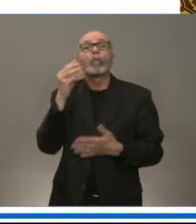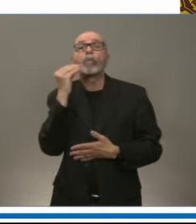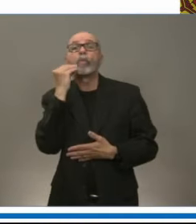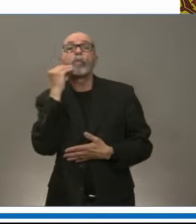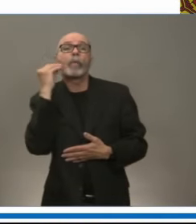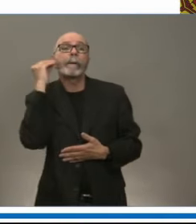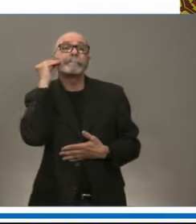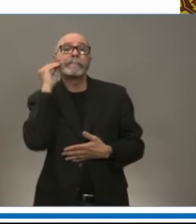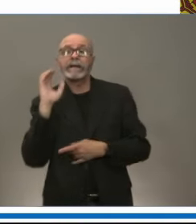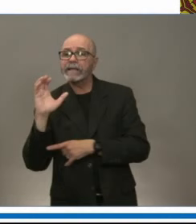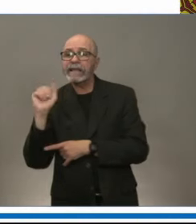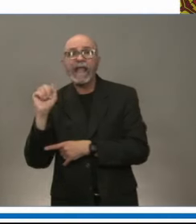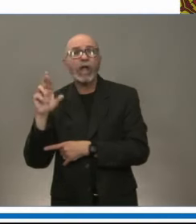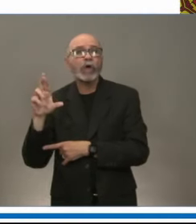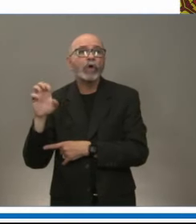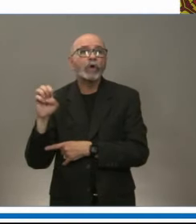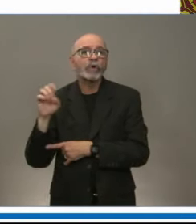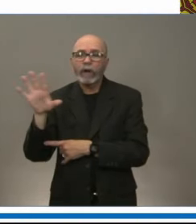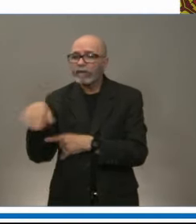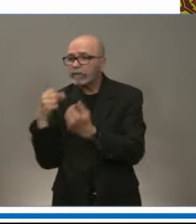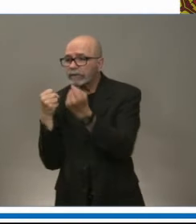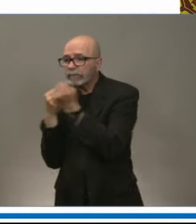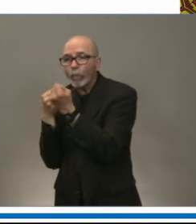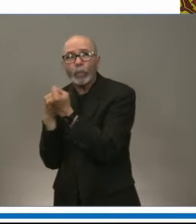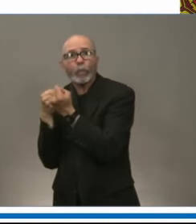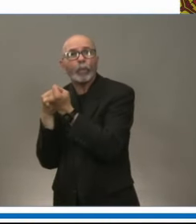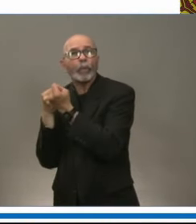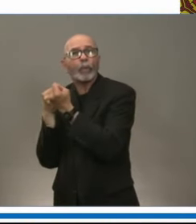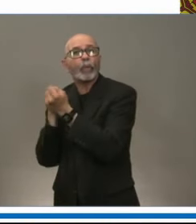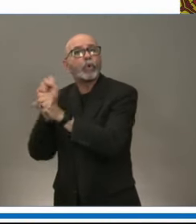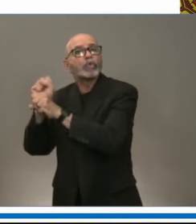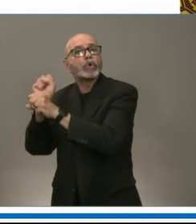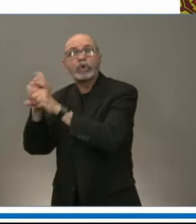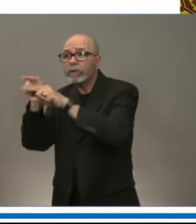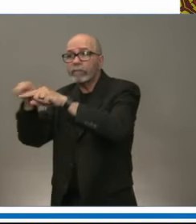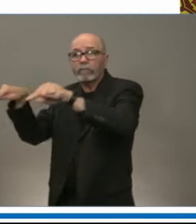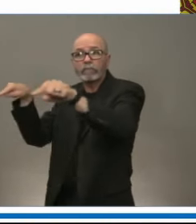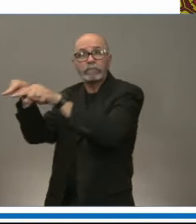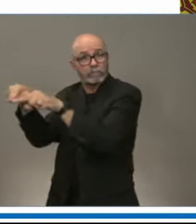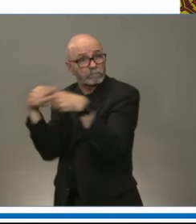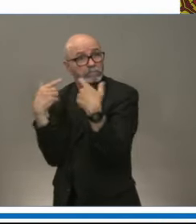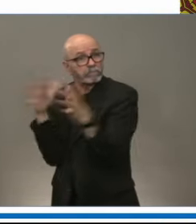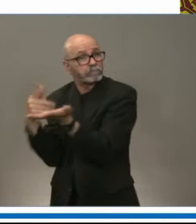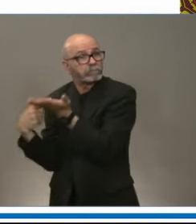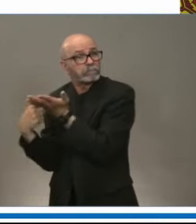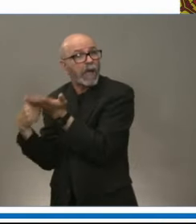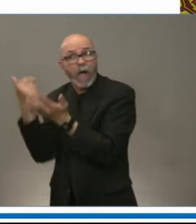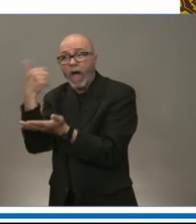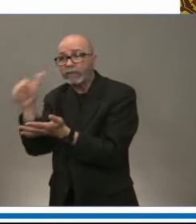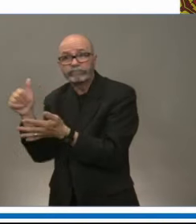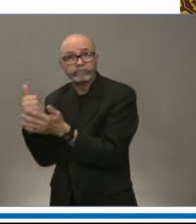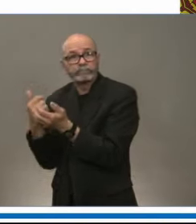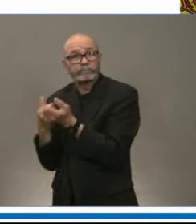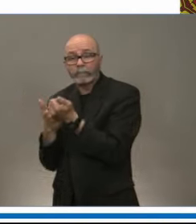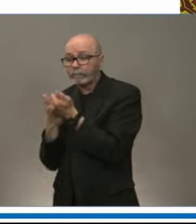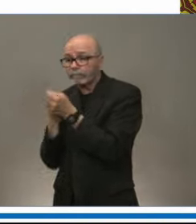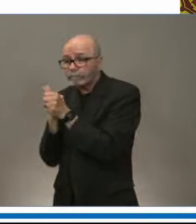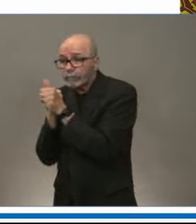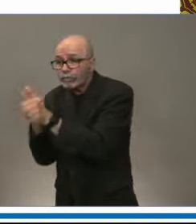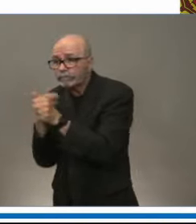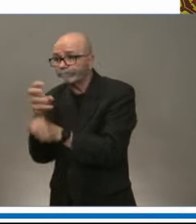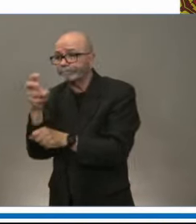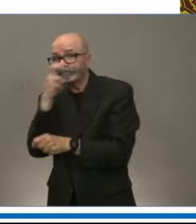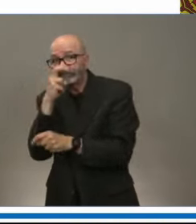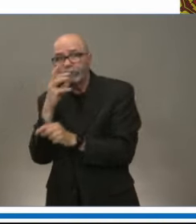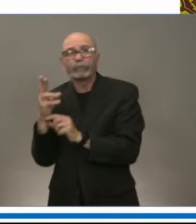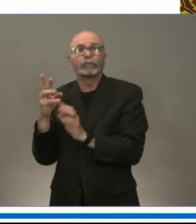restrictions. Specifically, what I'm talking about is whether there might be restrictions on the number of workers who visit a client,